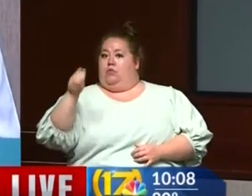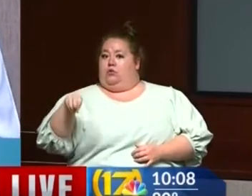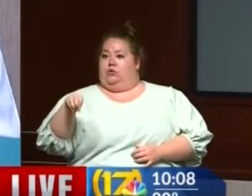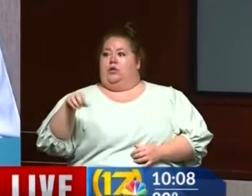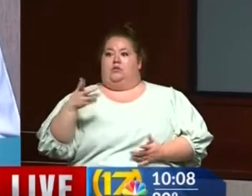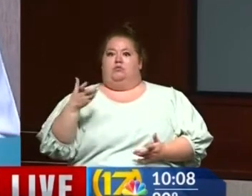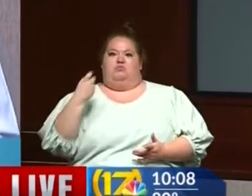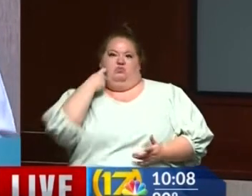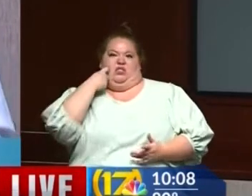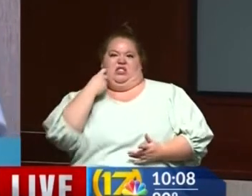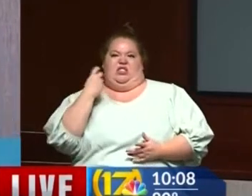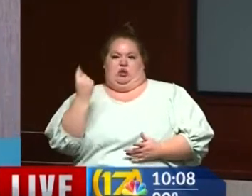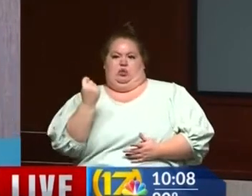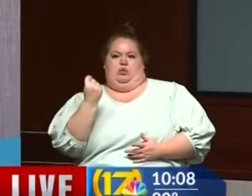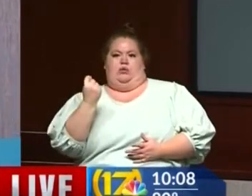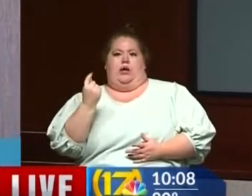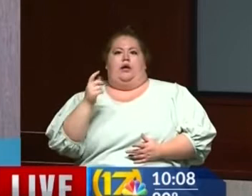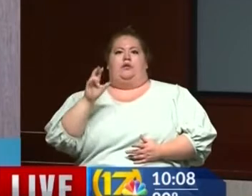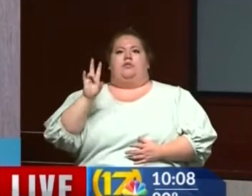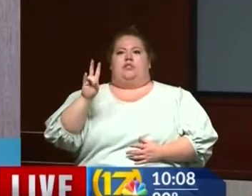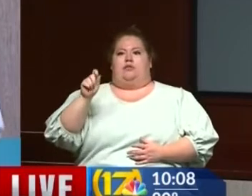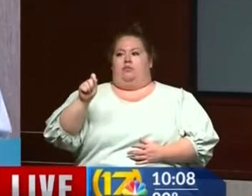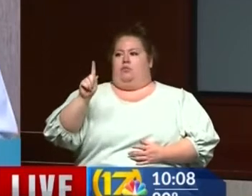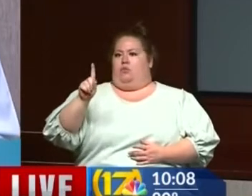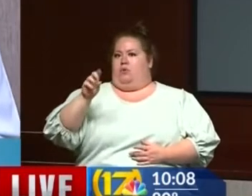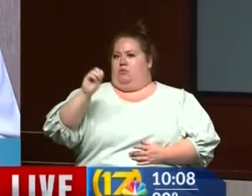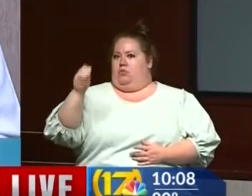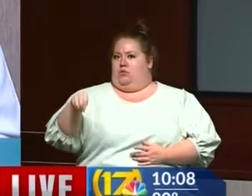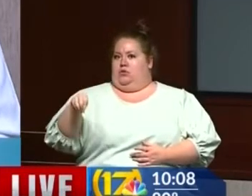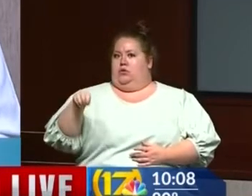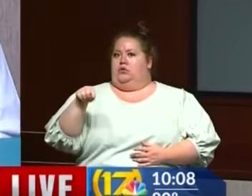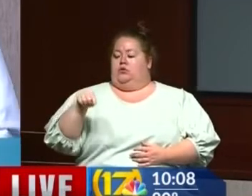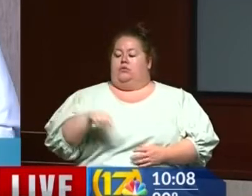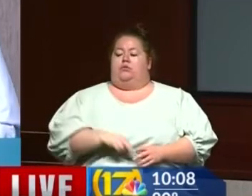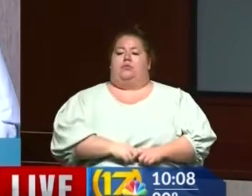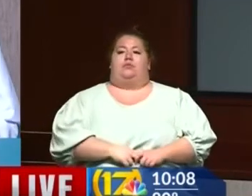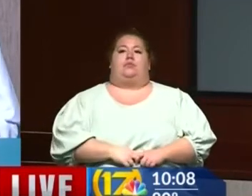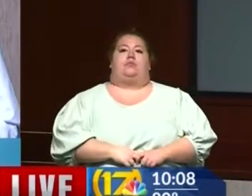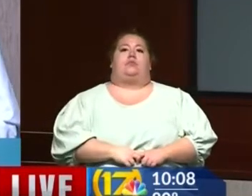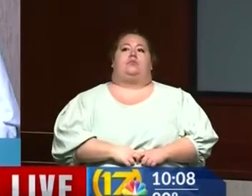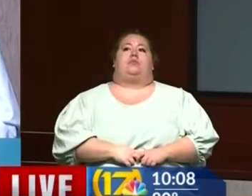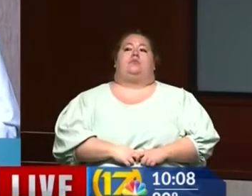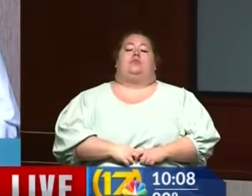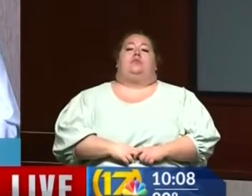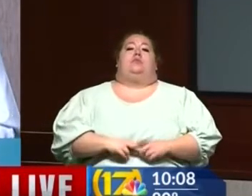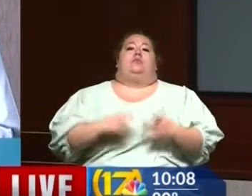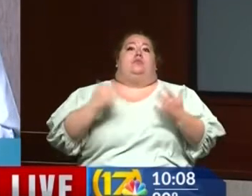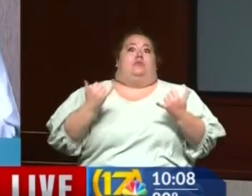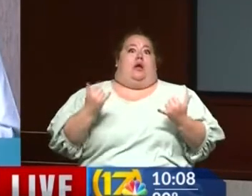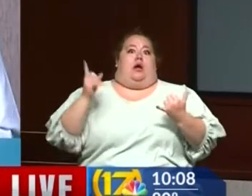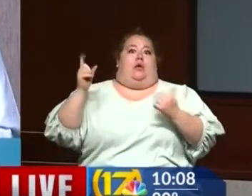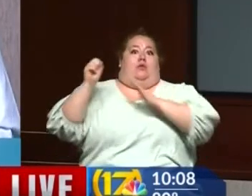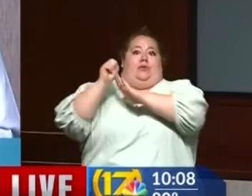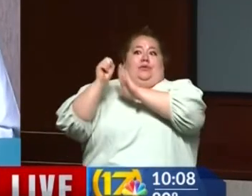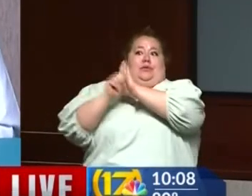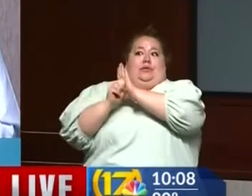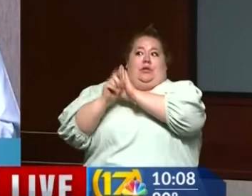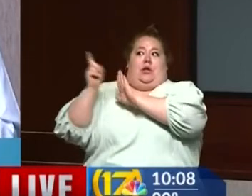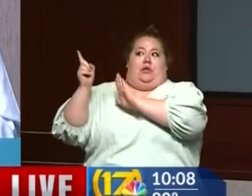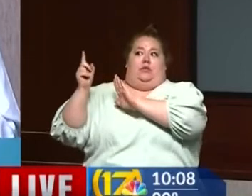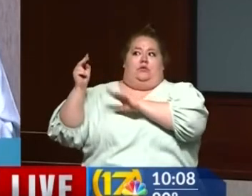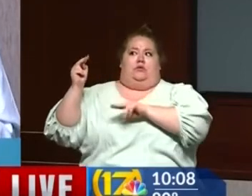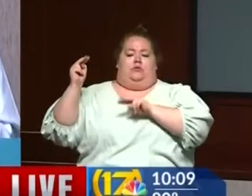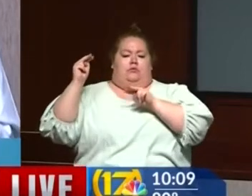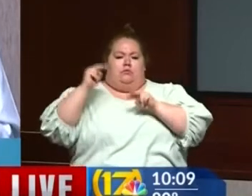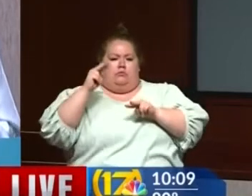Tuesday. As we've spoken before, however, the state is now looking at the number of tests that